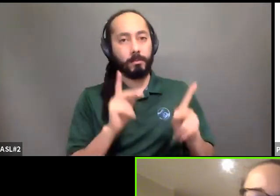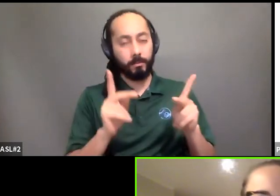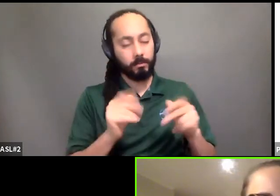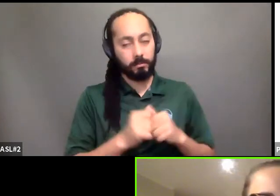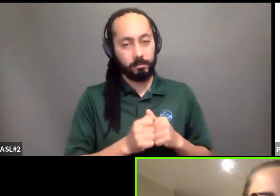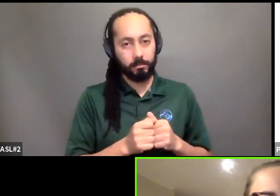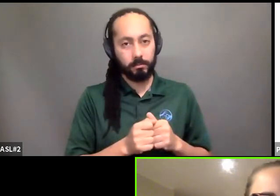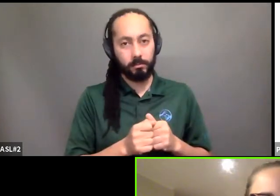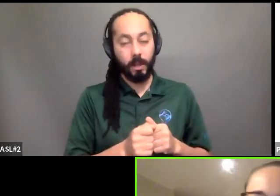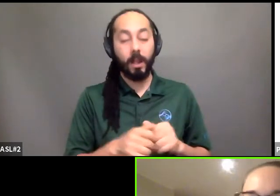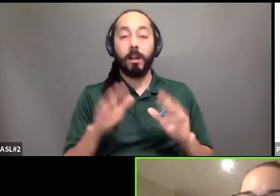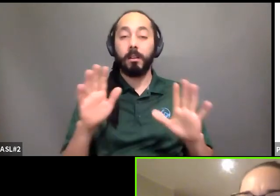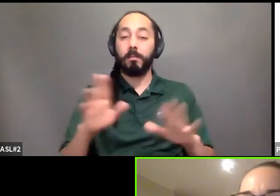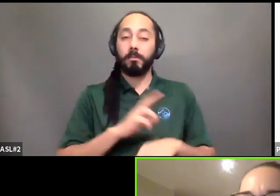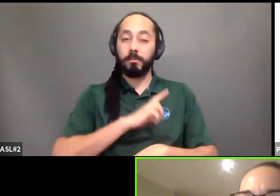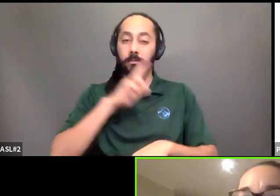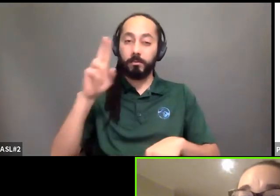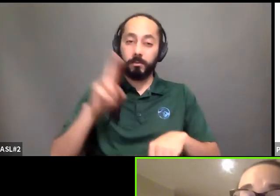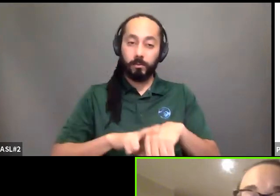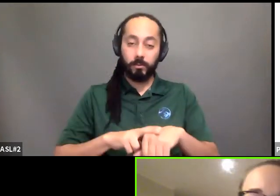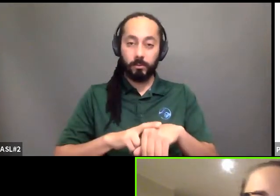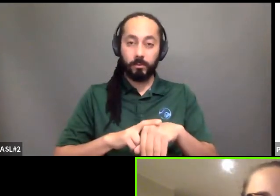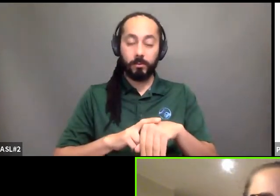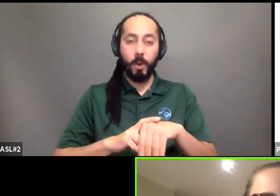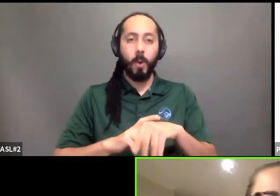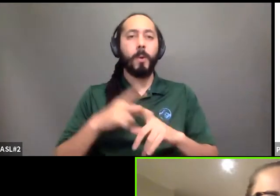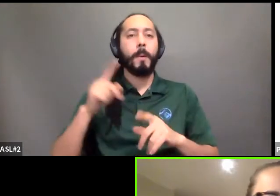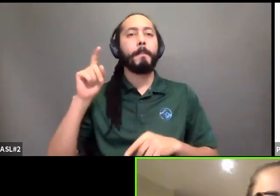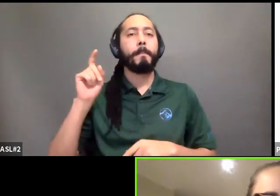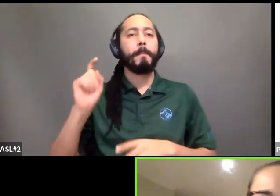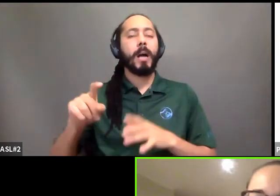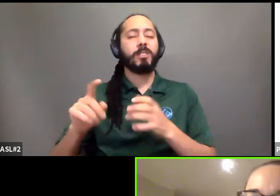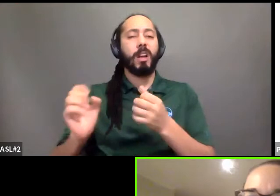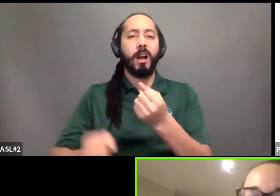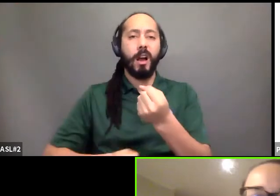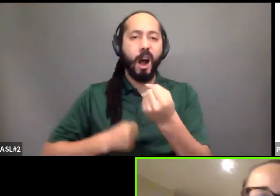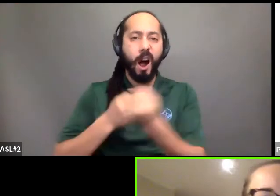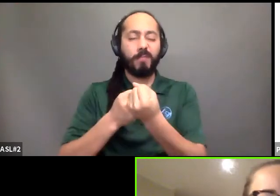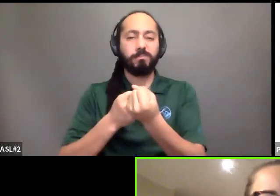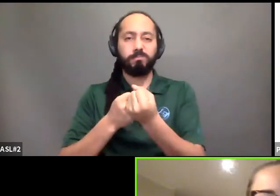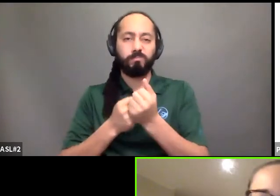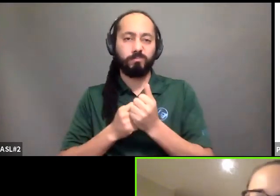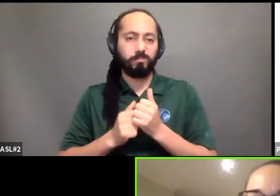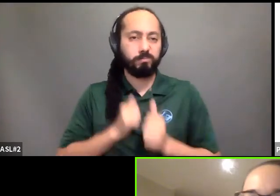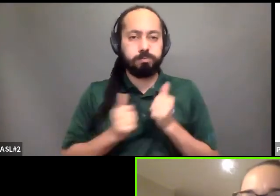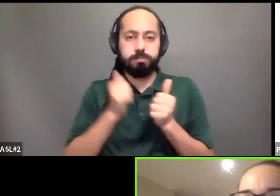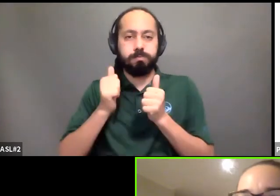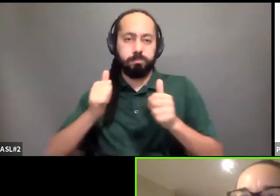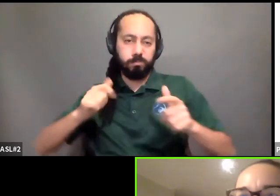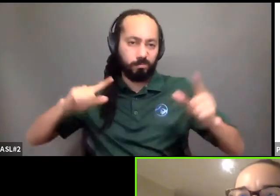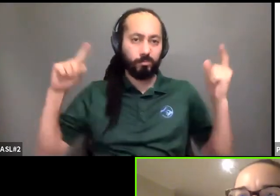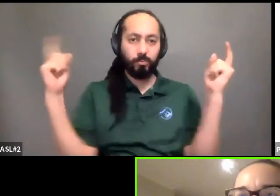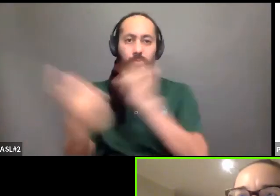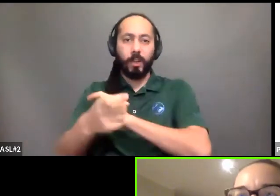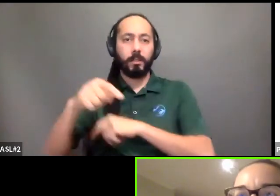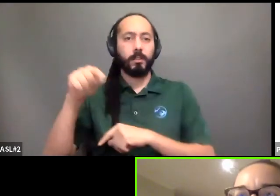course, we must be willing accomplices as well in the change to come and to change this